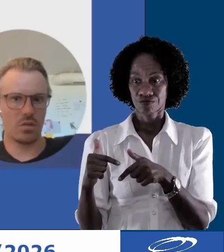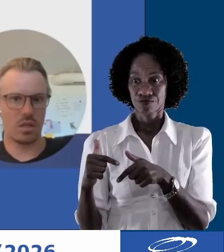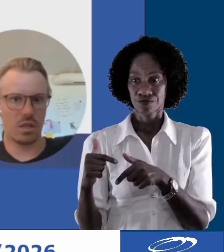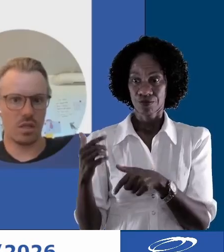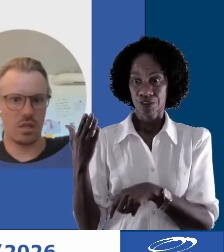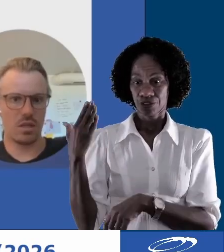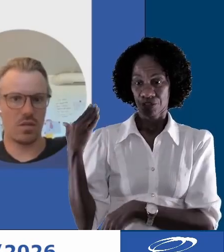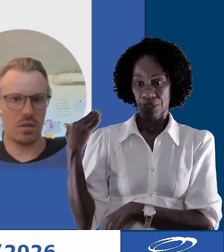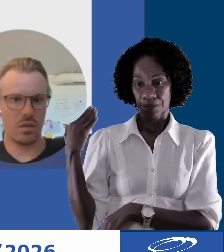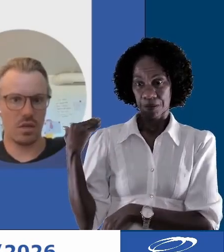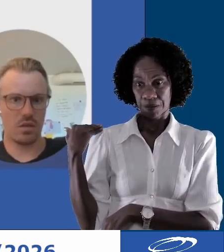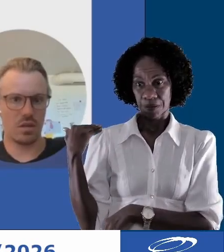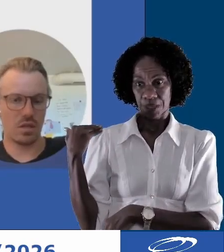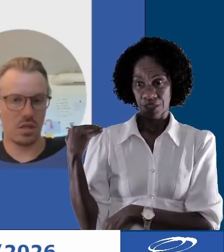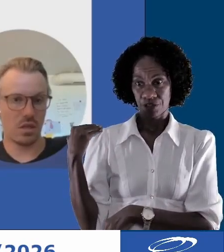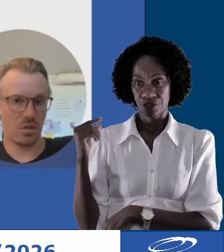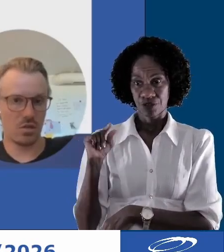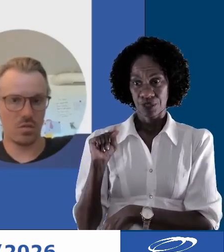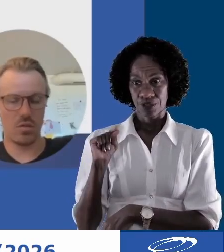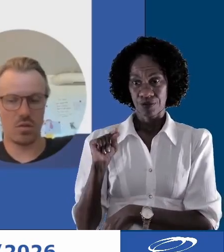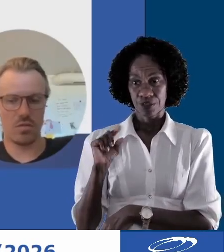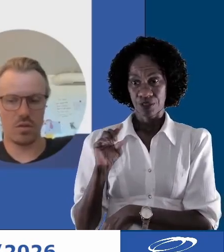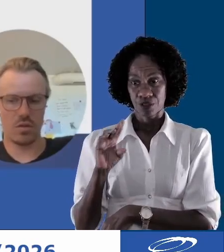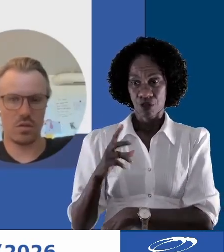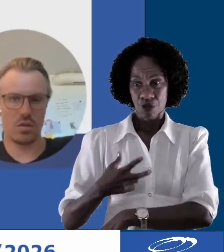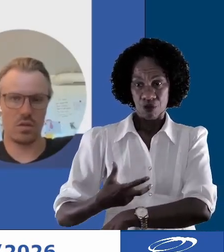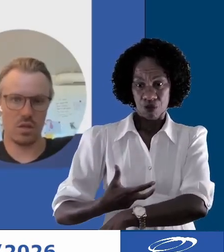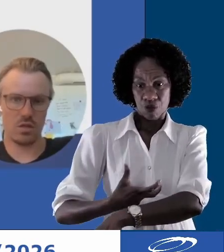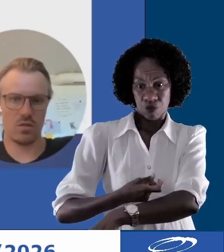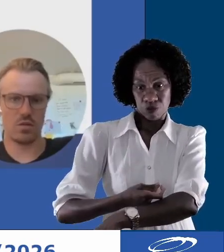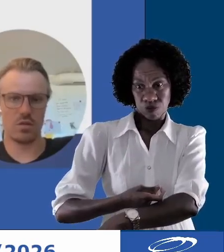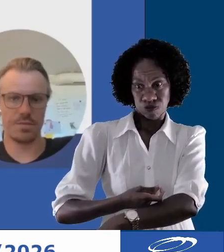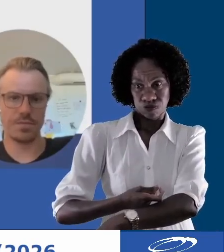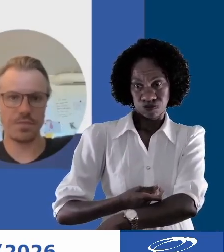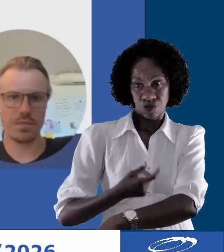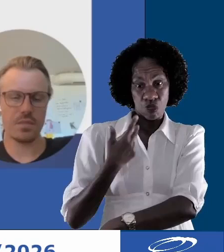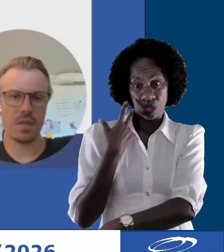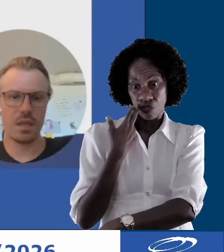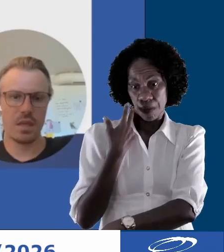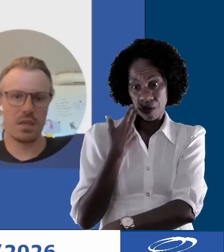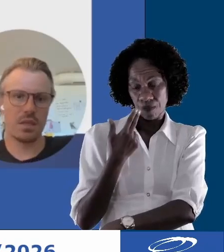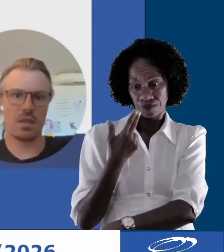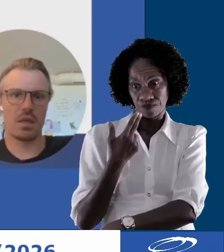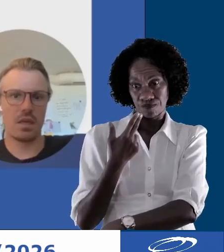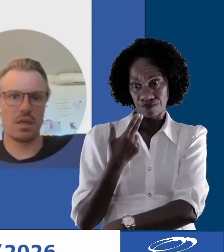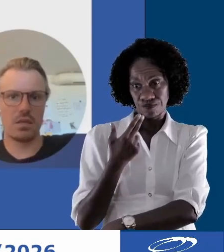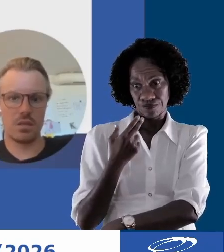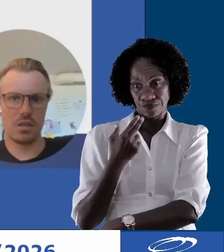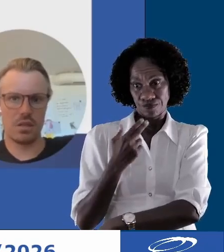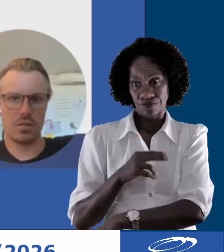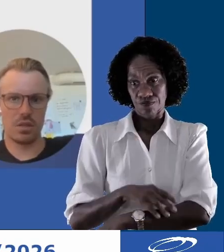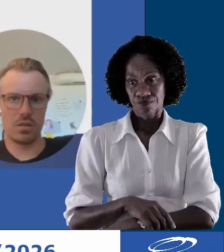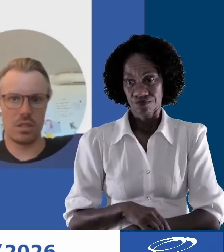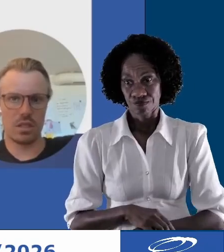administering it intravenously, and also oral versus intravenous. This is a clinical study